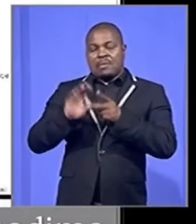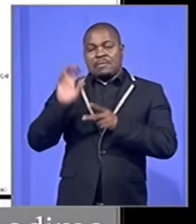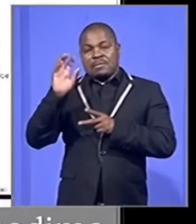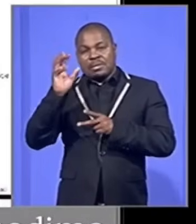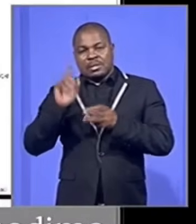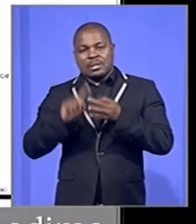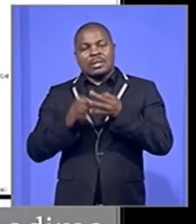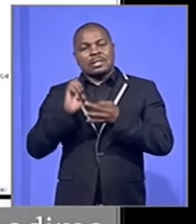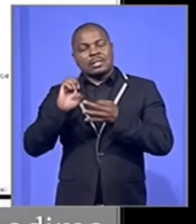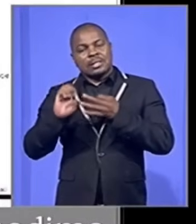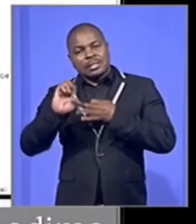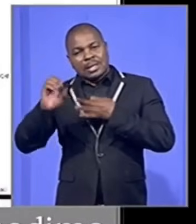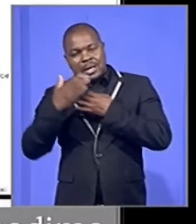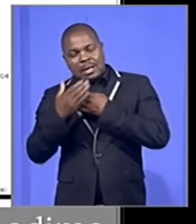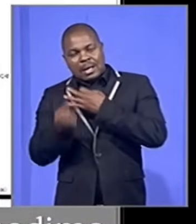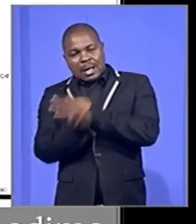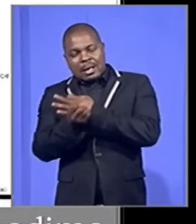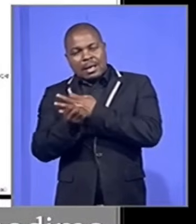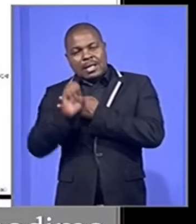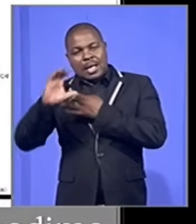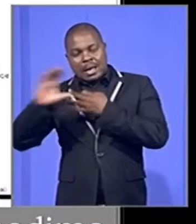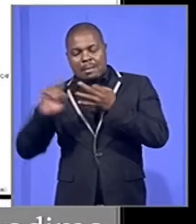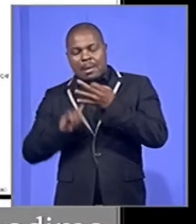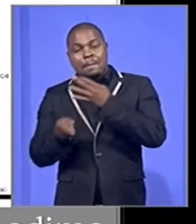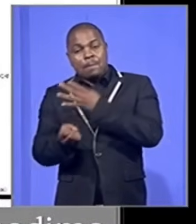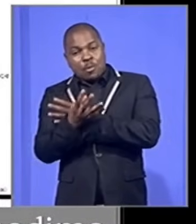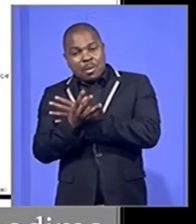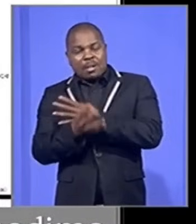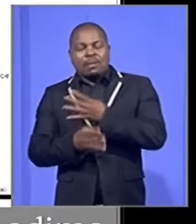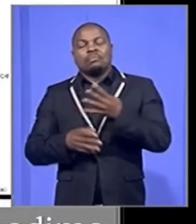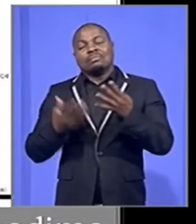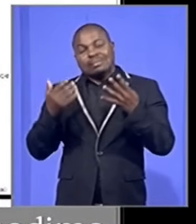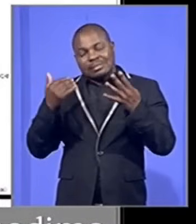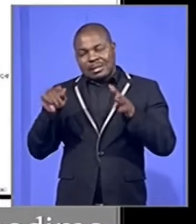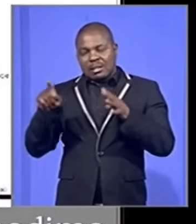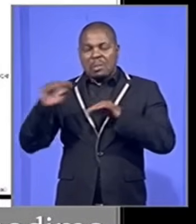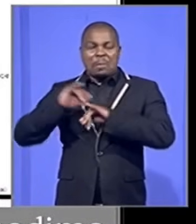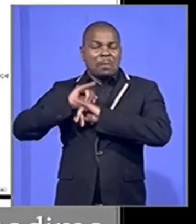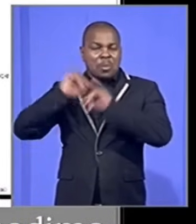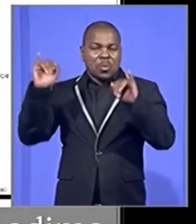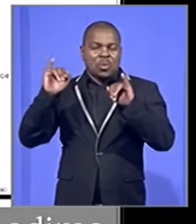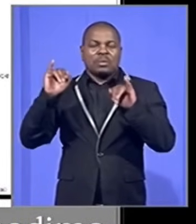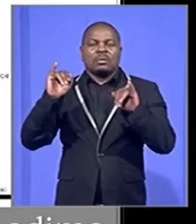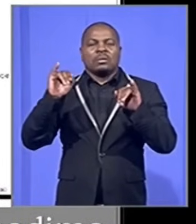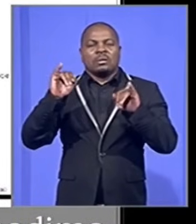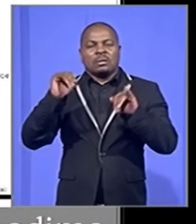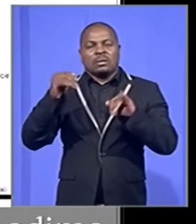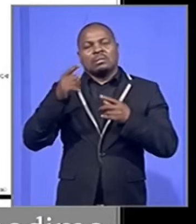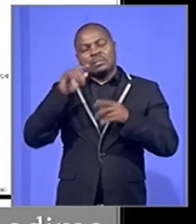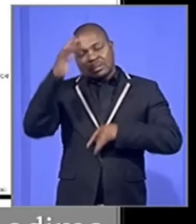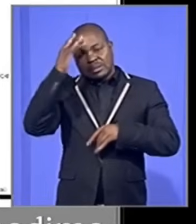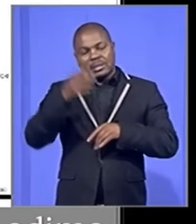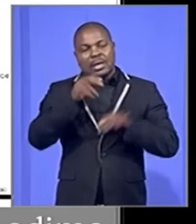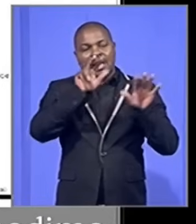Eastern Cape and Mpumalanga still have the highest prevalence of HIV, ranging from 18.7